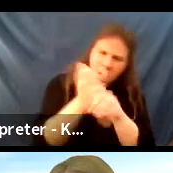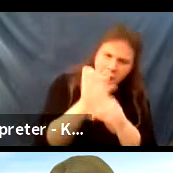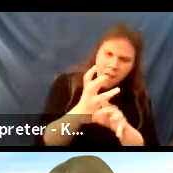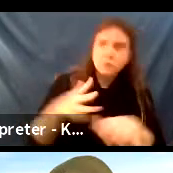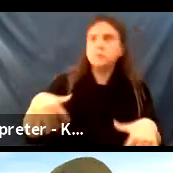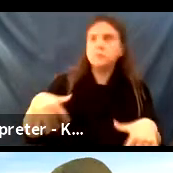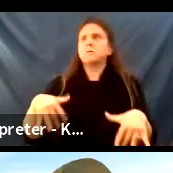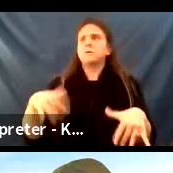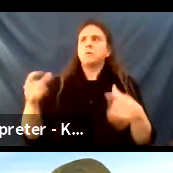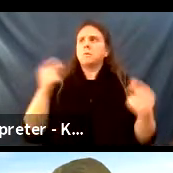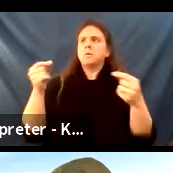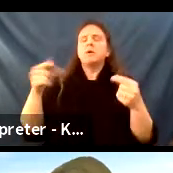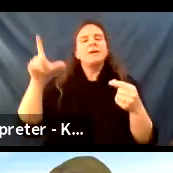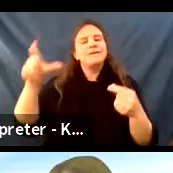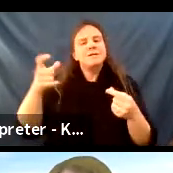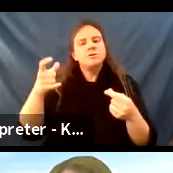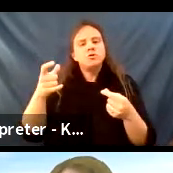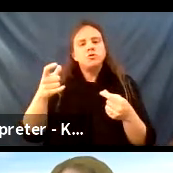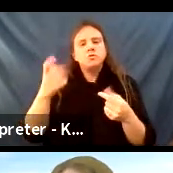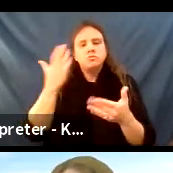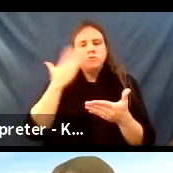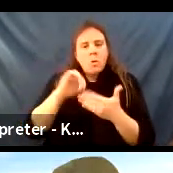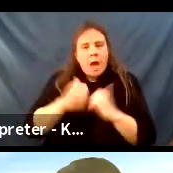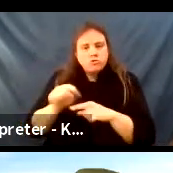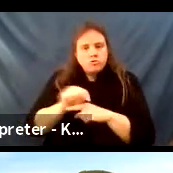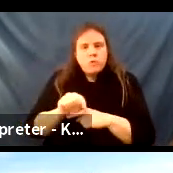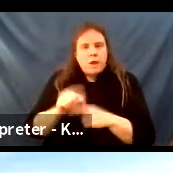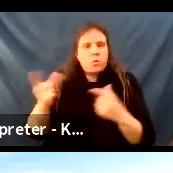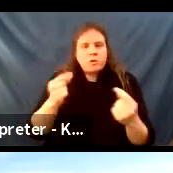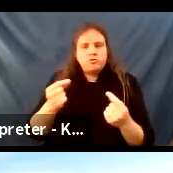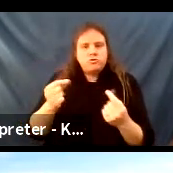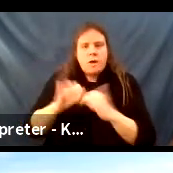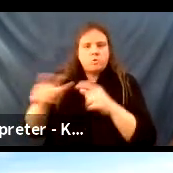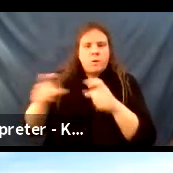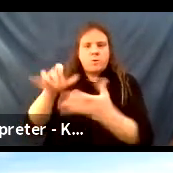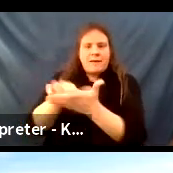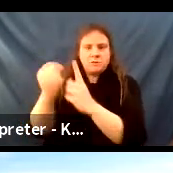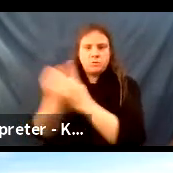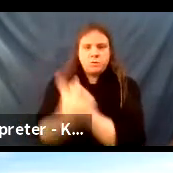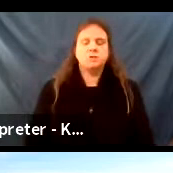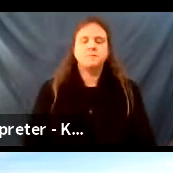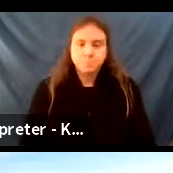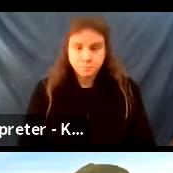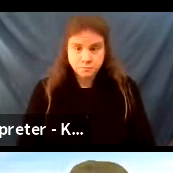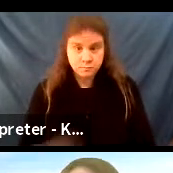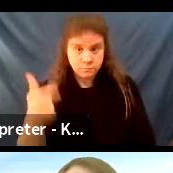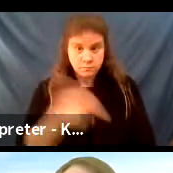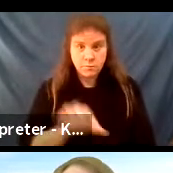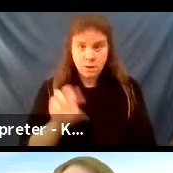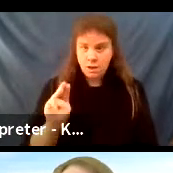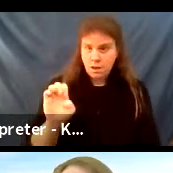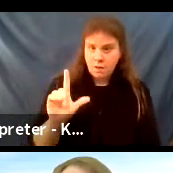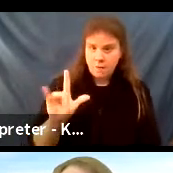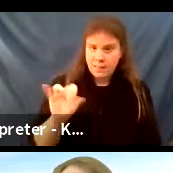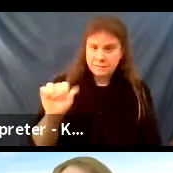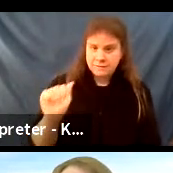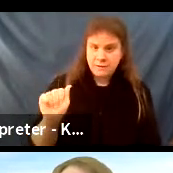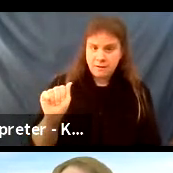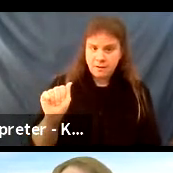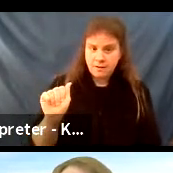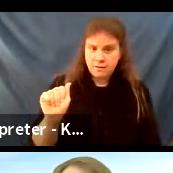over all this as well. All right. Mitch. So let's, Melissa, let's go to you next. And then I think it would be